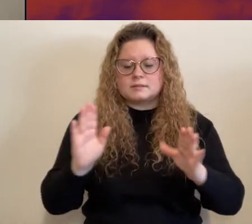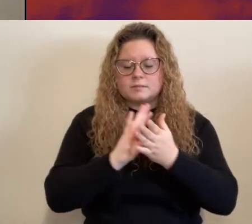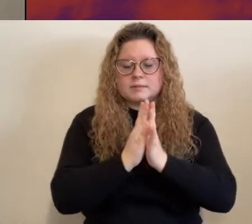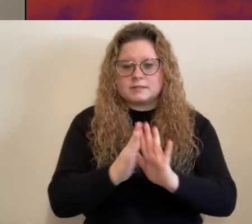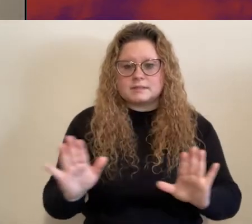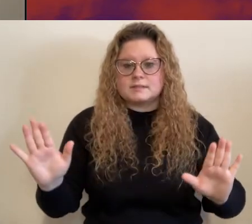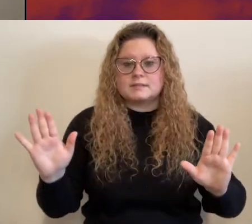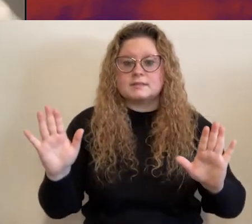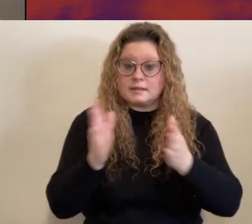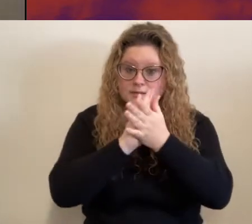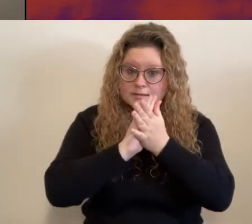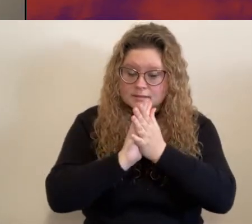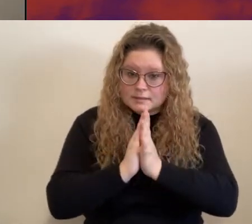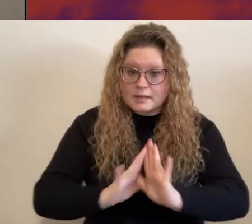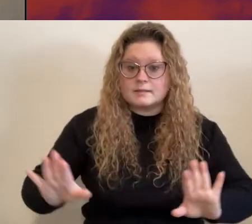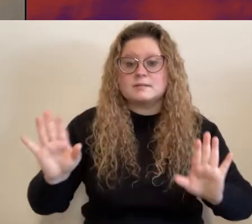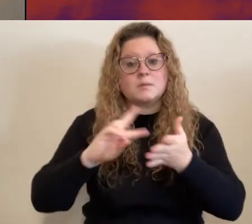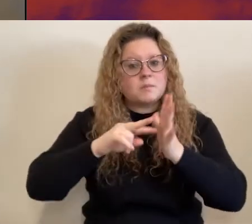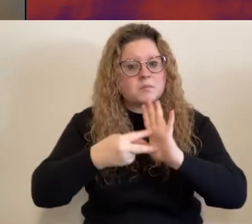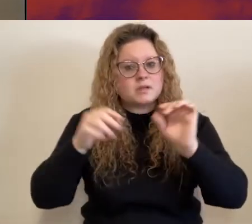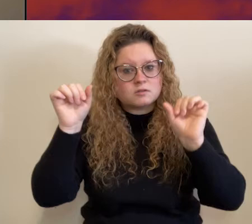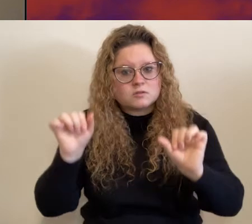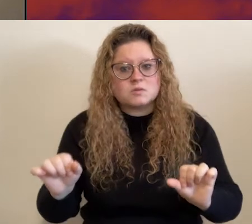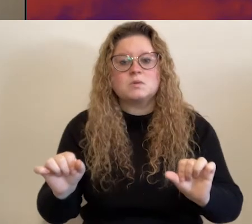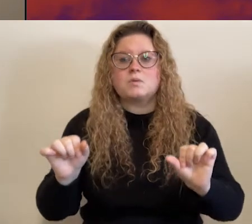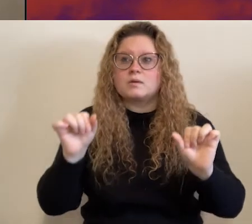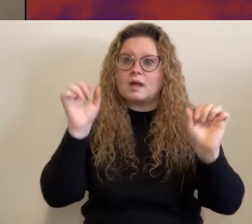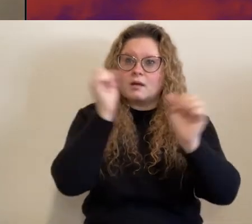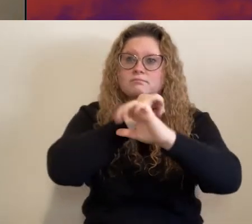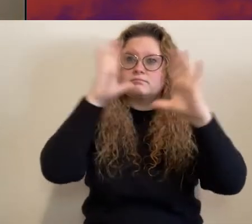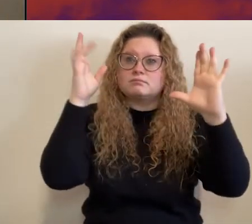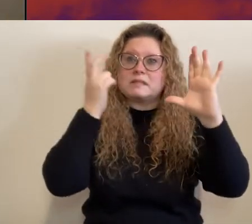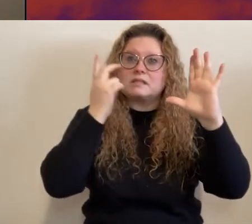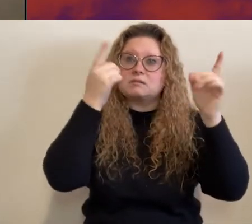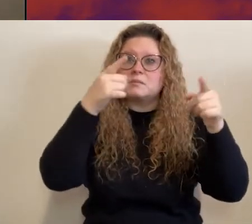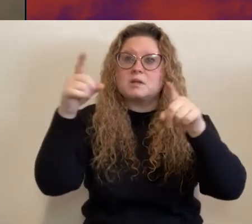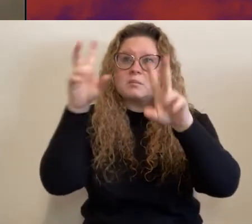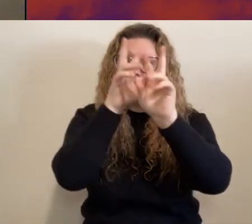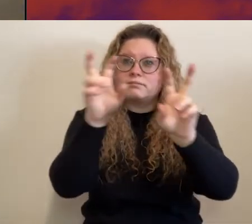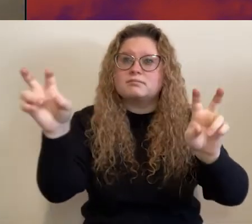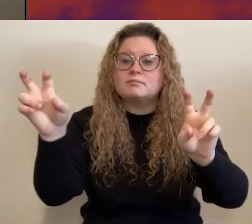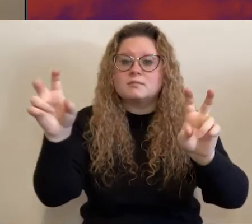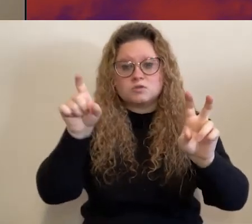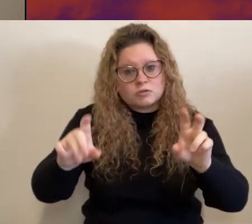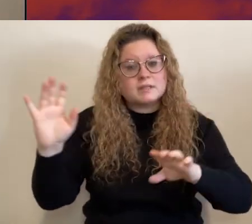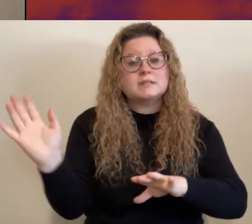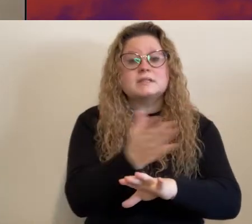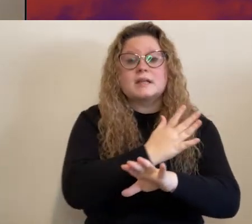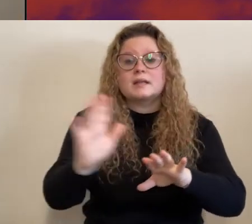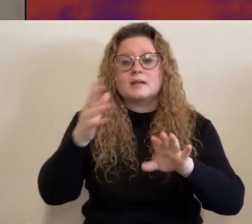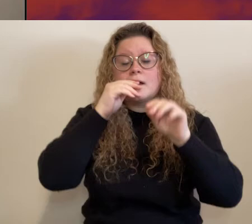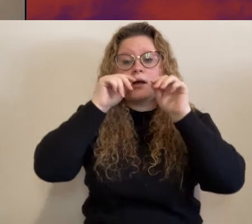Brings clarity. Waves rush into your throat, sing in sighs, the echoes,